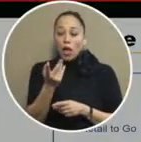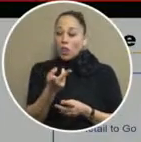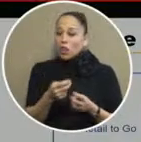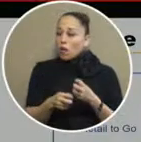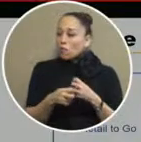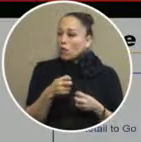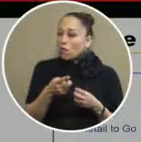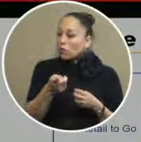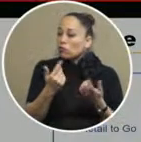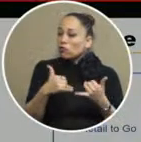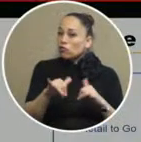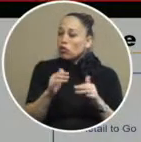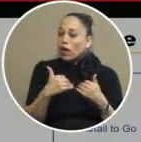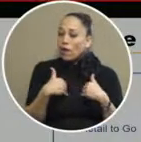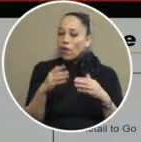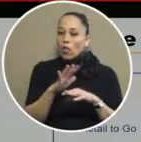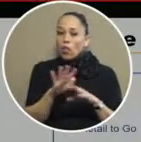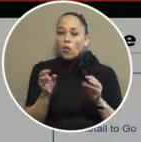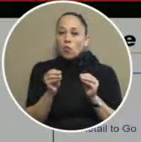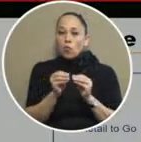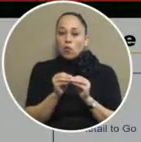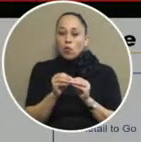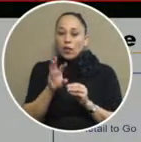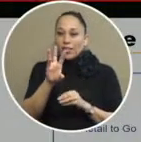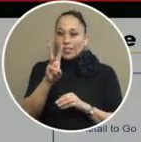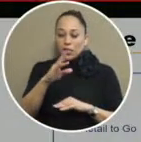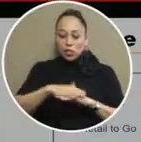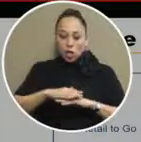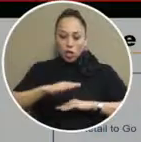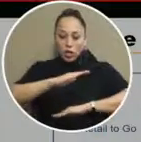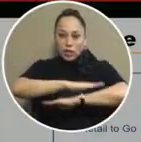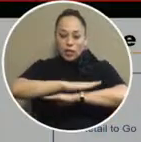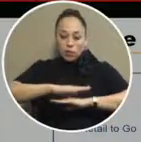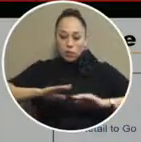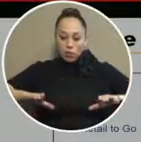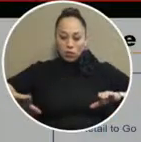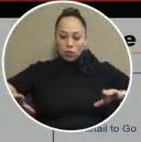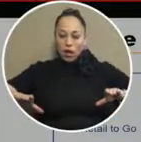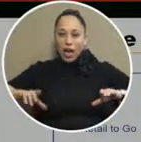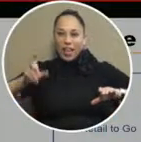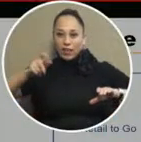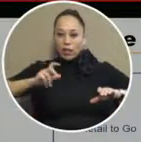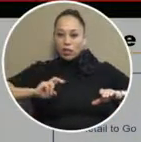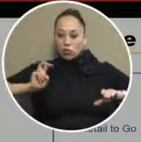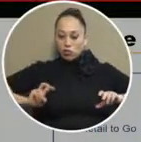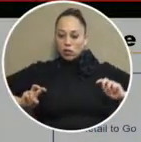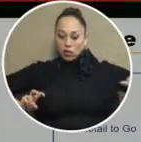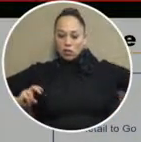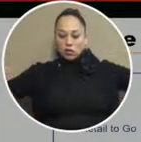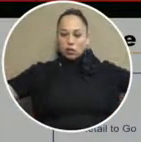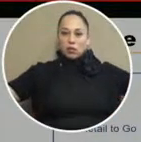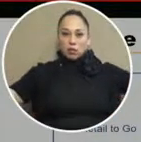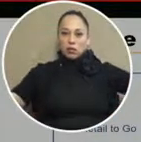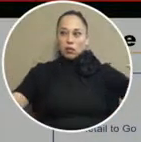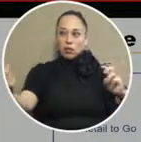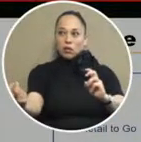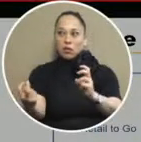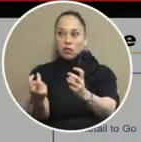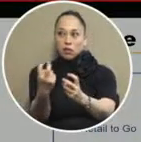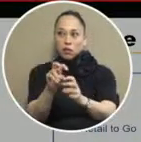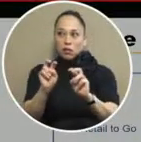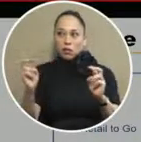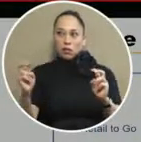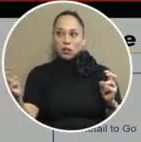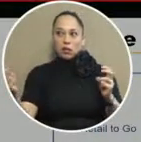is you still have no more than 6 at a table and 6-foot separations. That's correct. Yes, sir. But the outside doesn't count